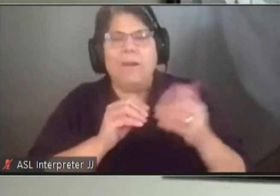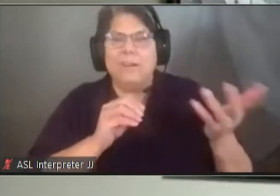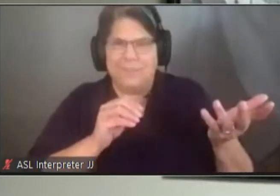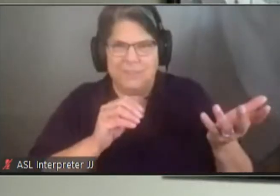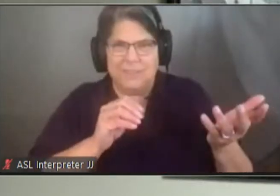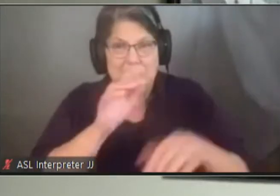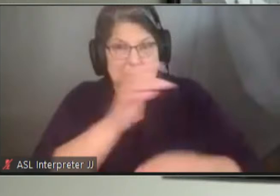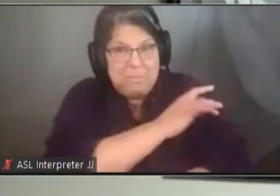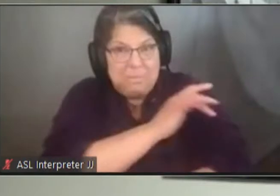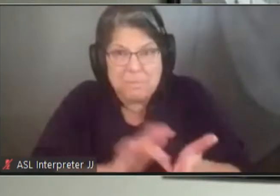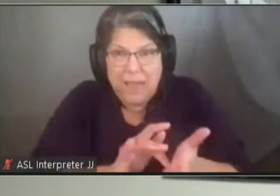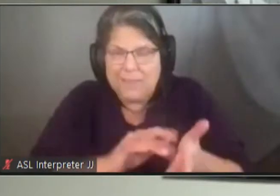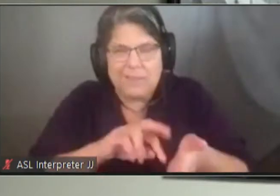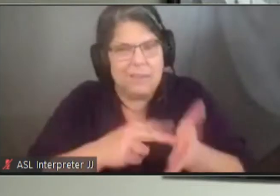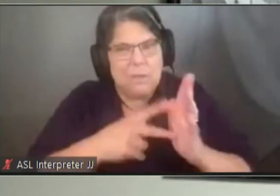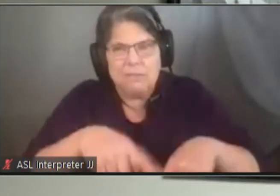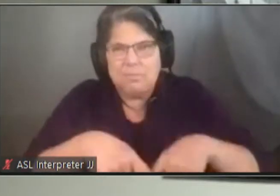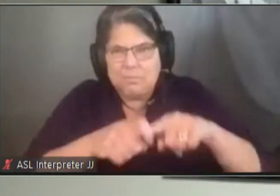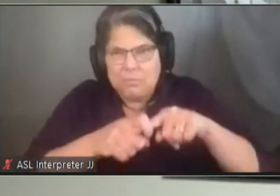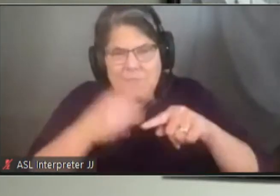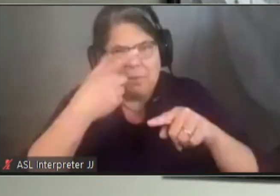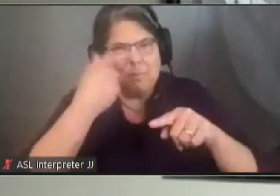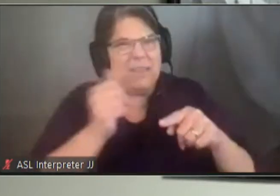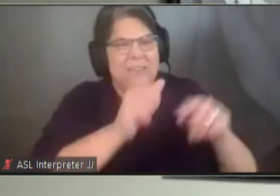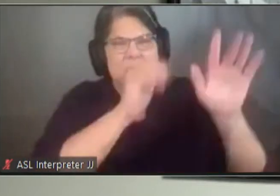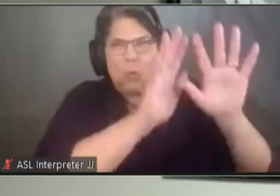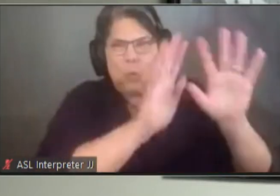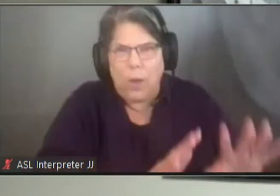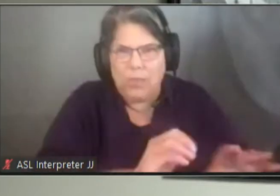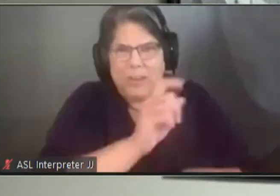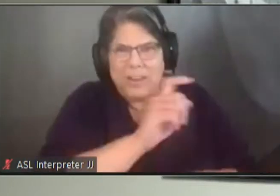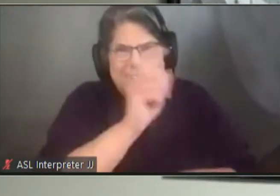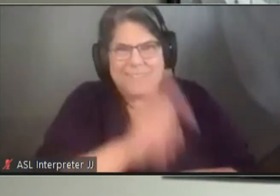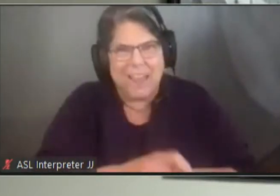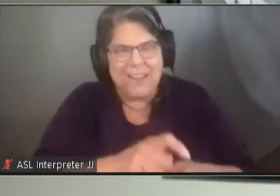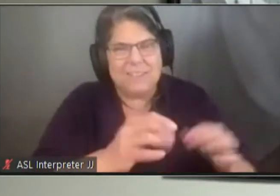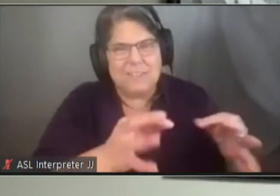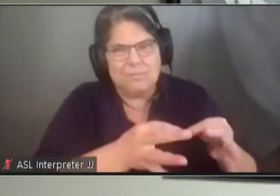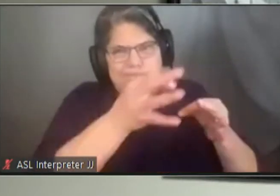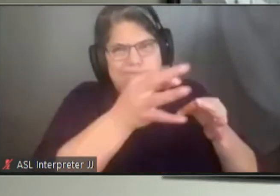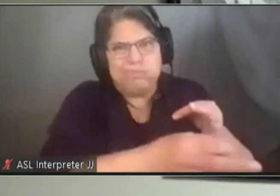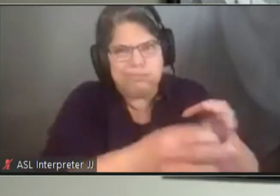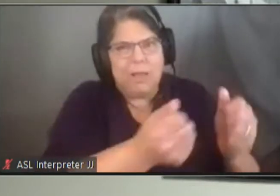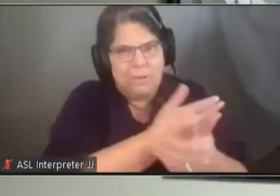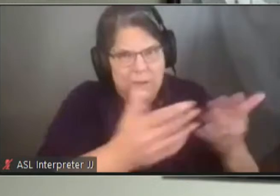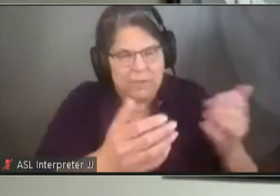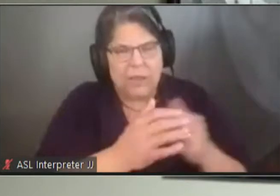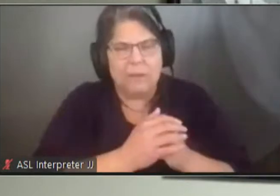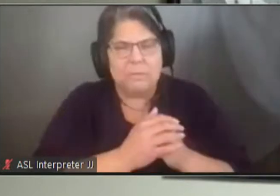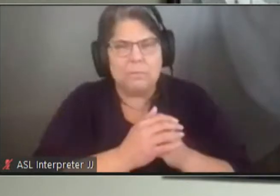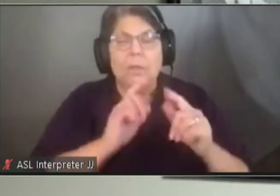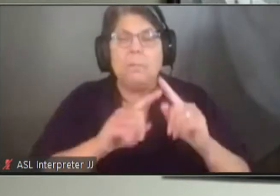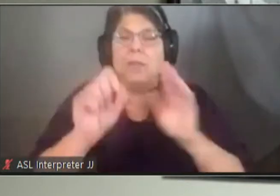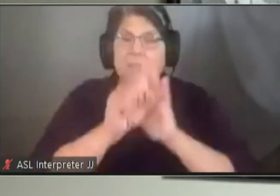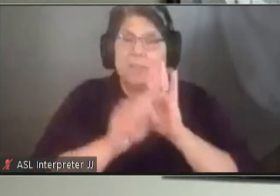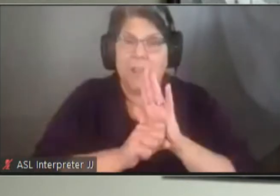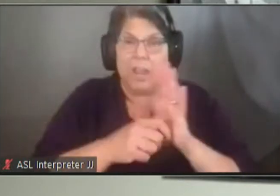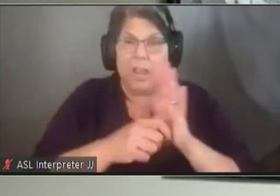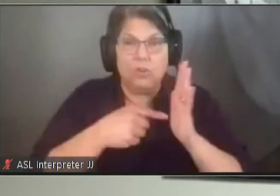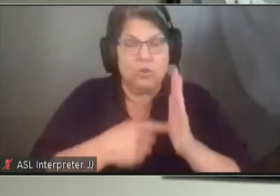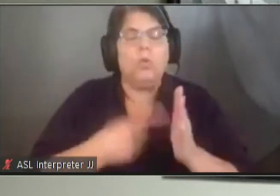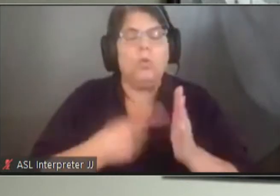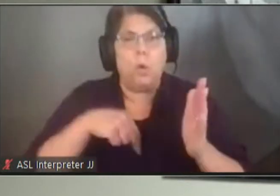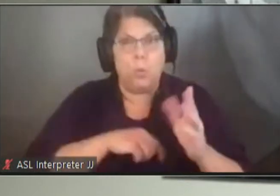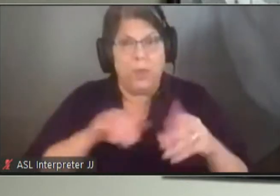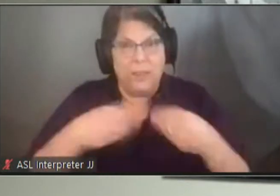Texas. The good news for Mendocino, as of February 18th, the state shows we had distributed over